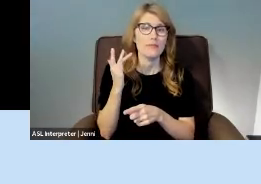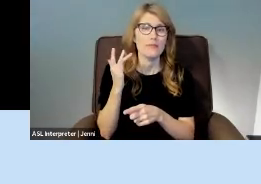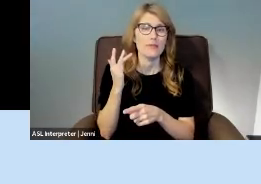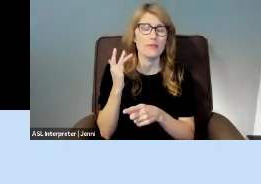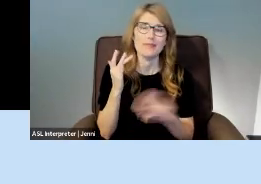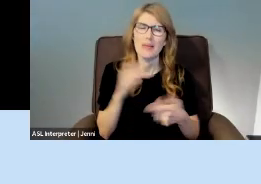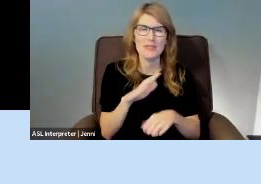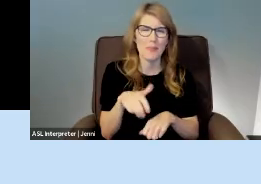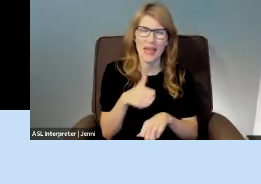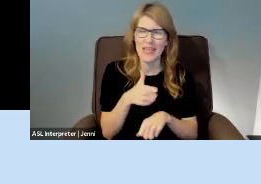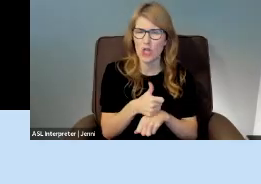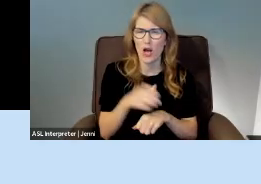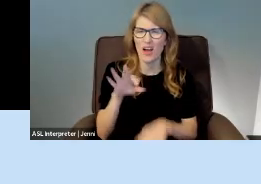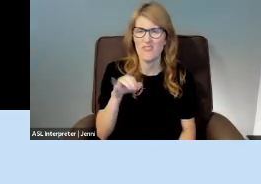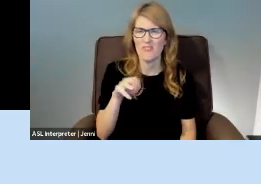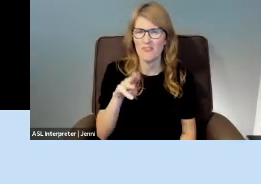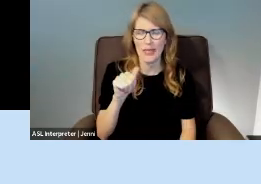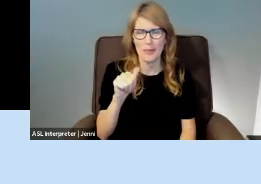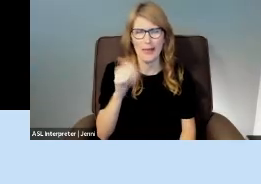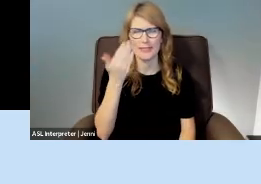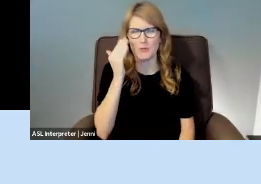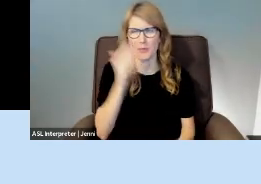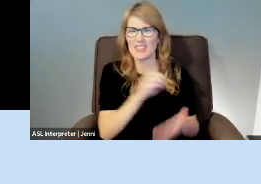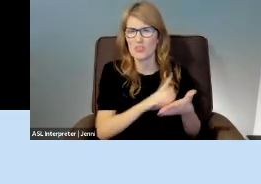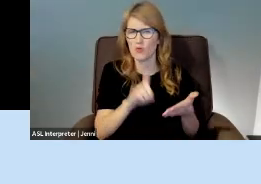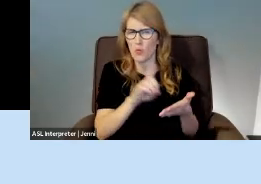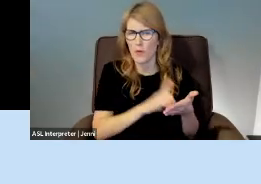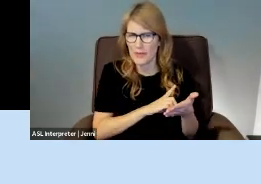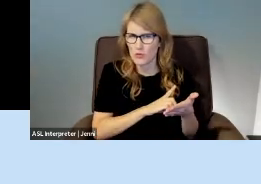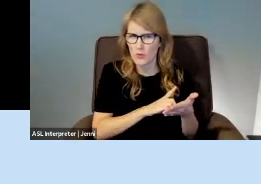apparent discriminatory outcomes